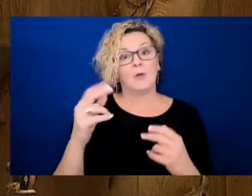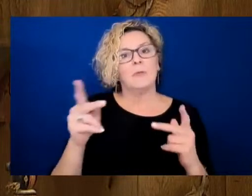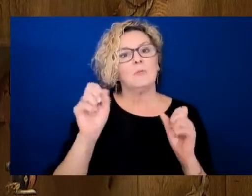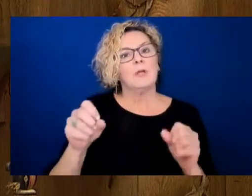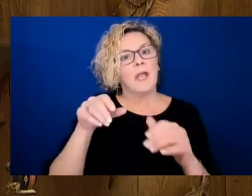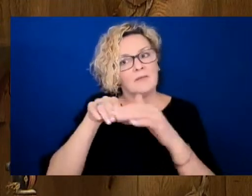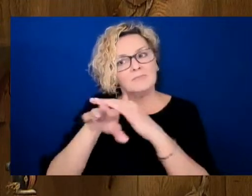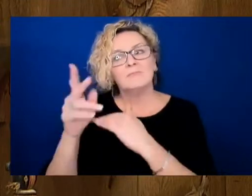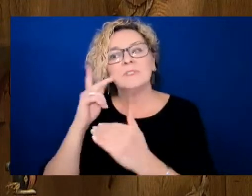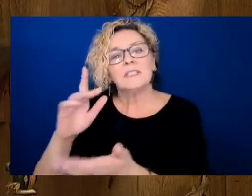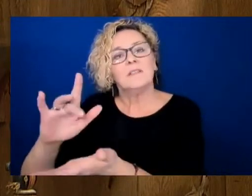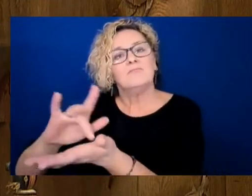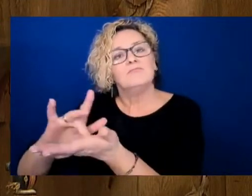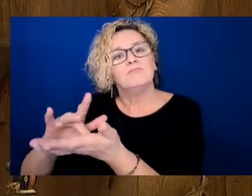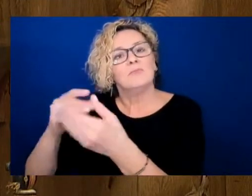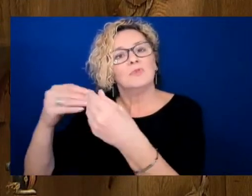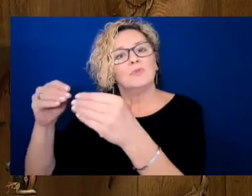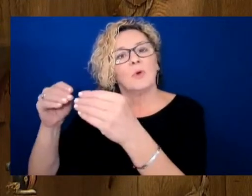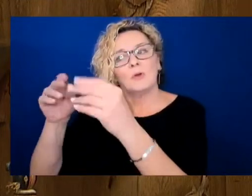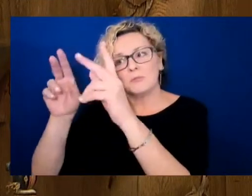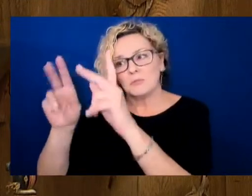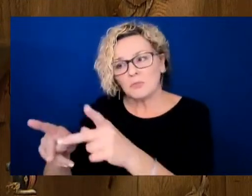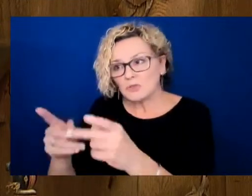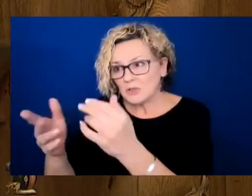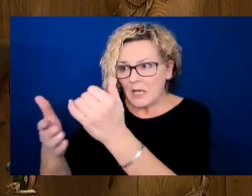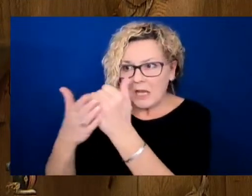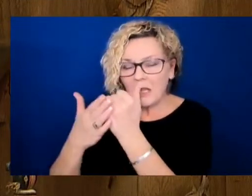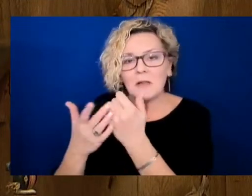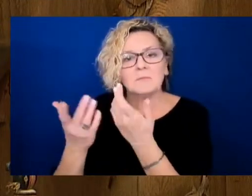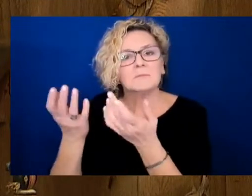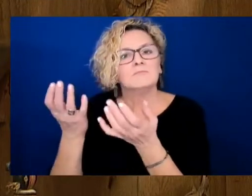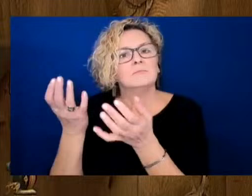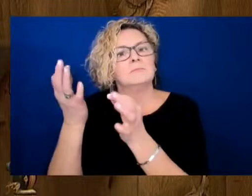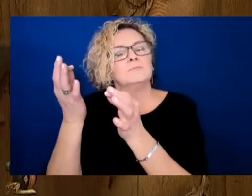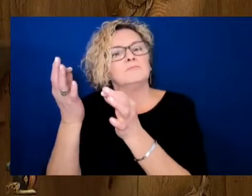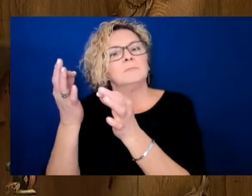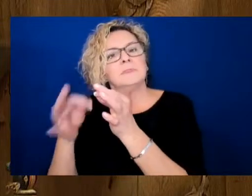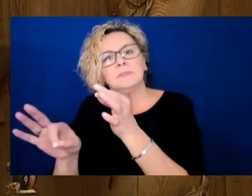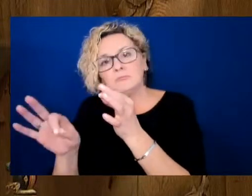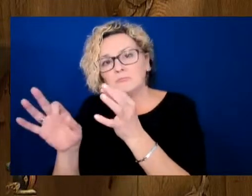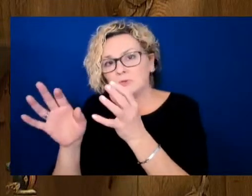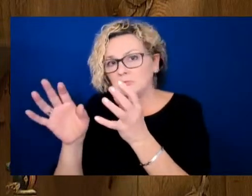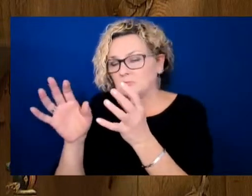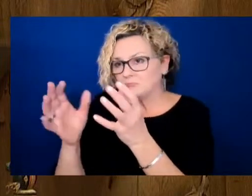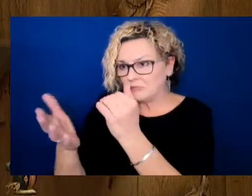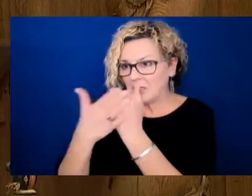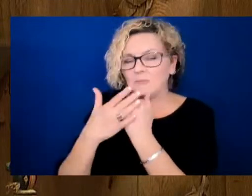doctors and nurse practitioners can focus on sicker patients.